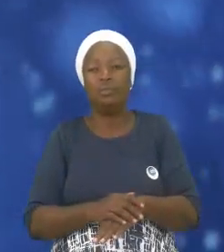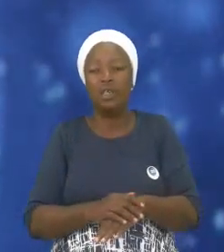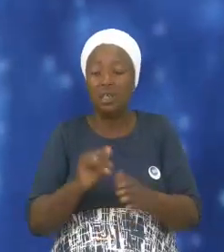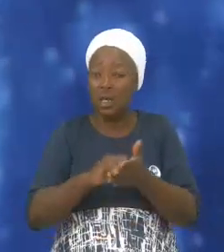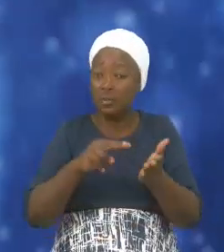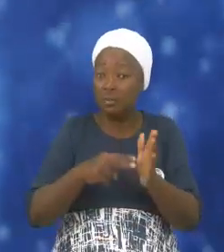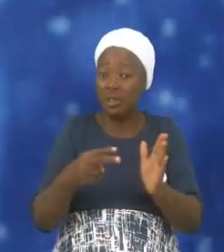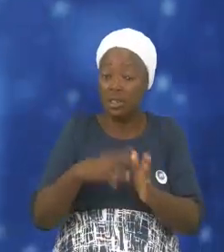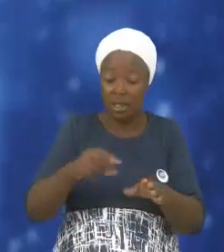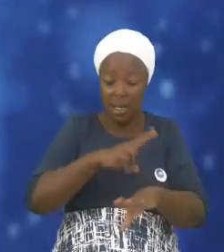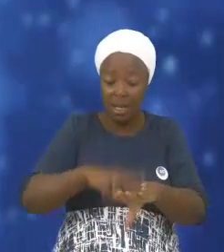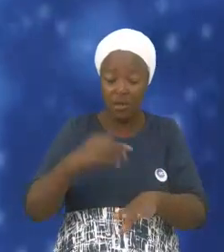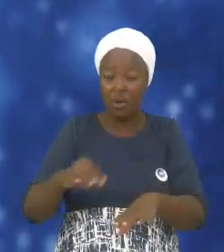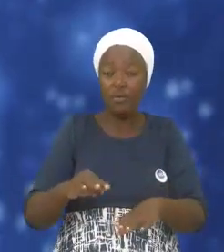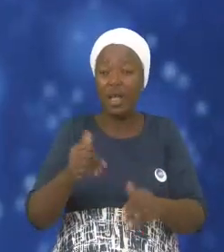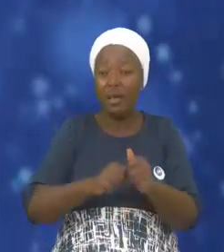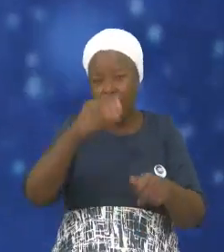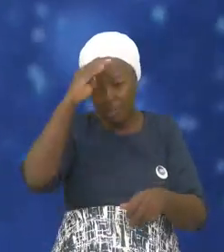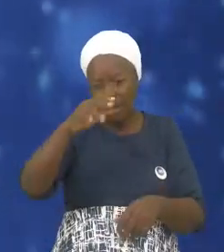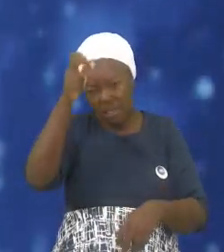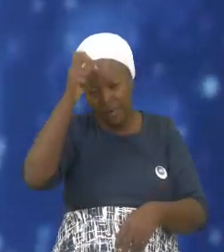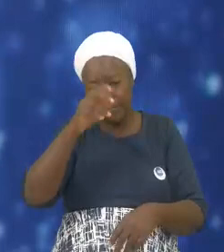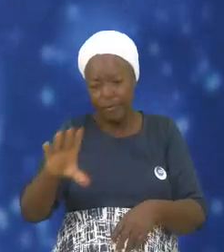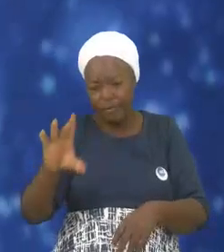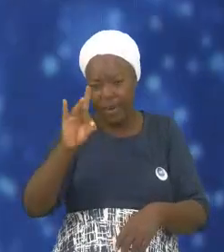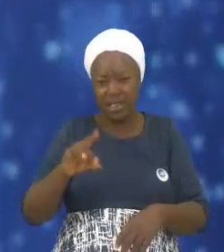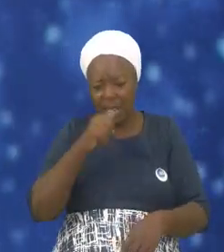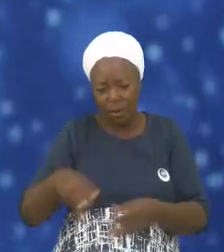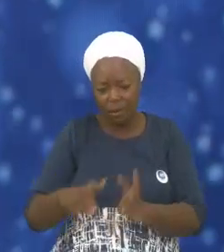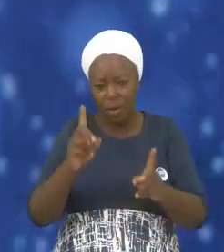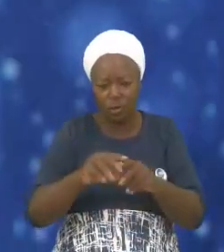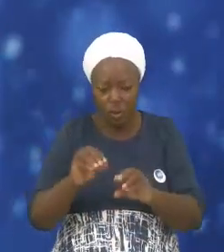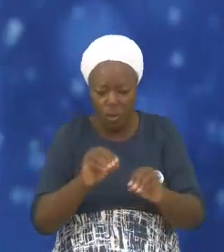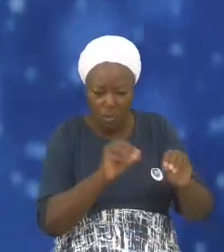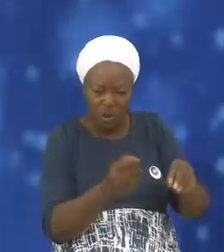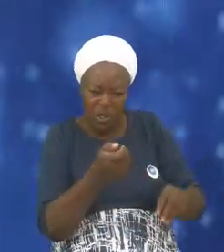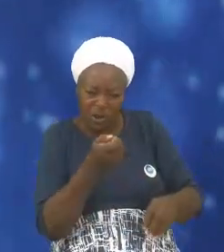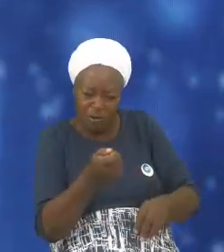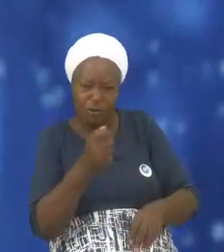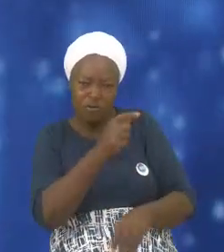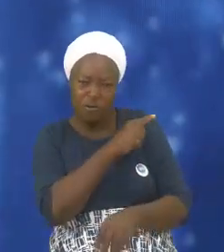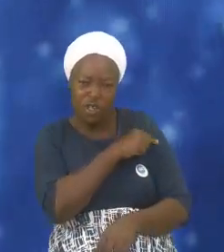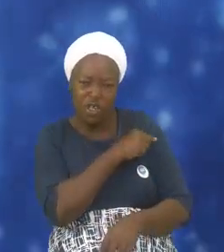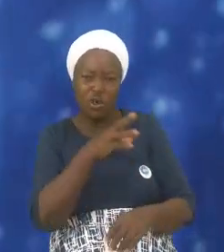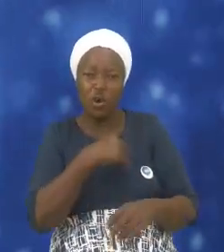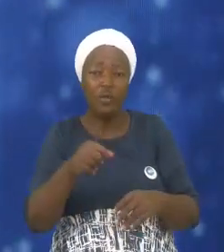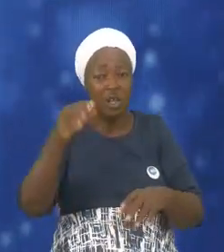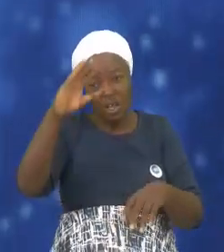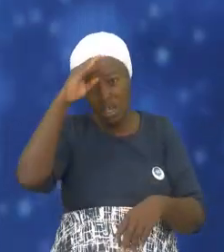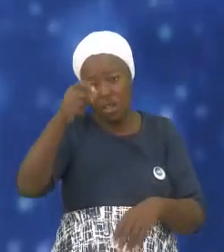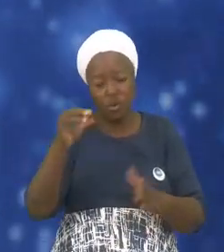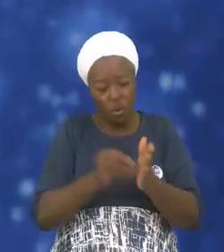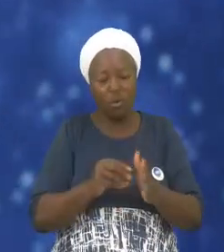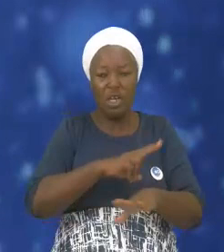man, Satan finds a way to put a little injection of his own nature, a little